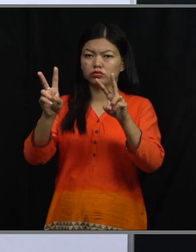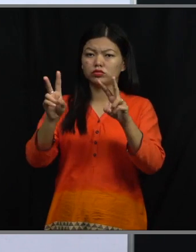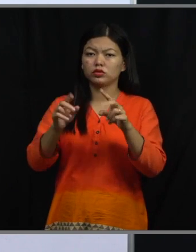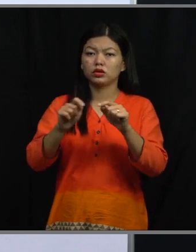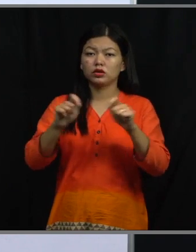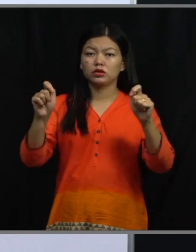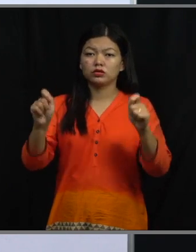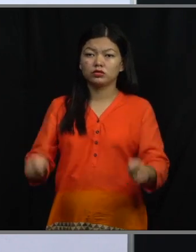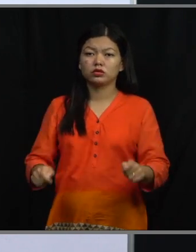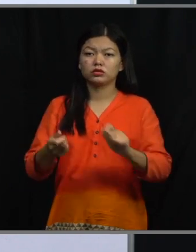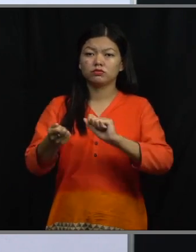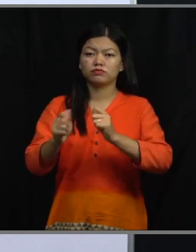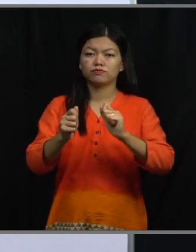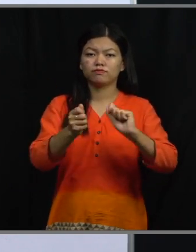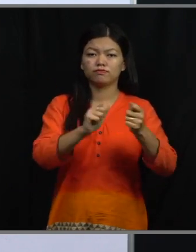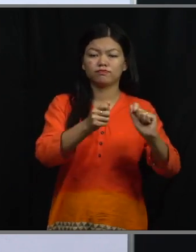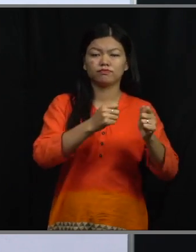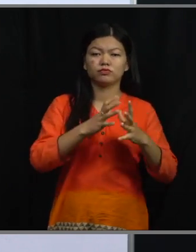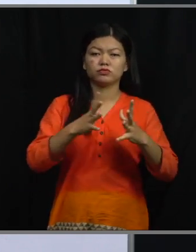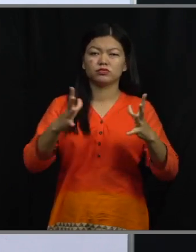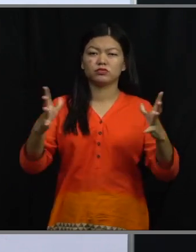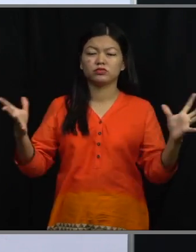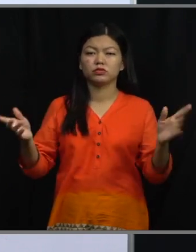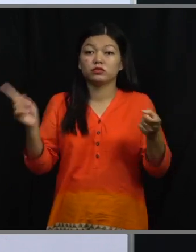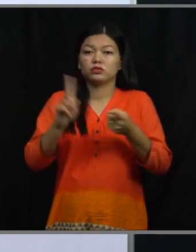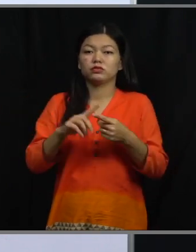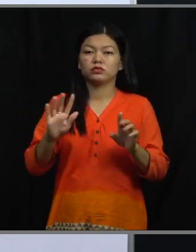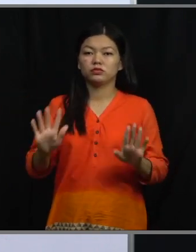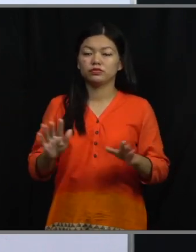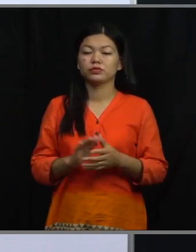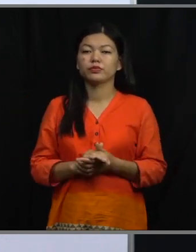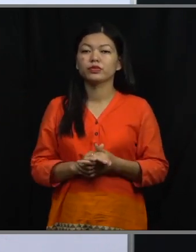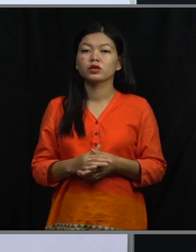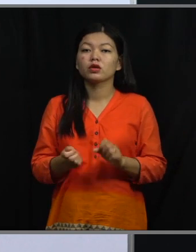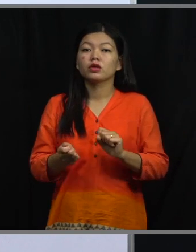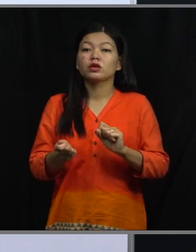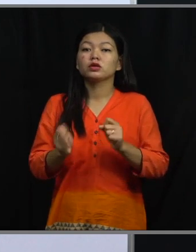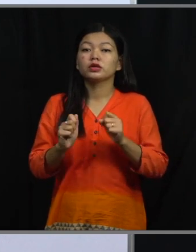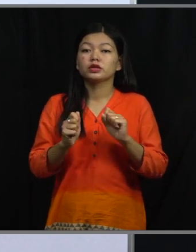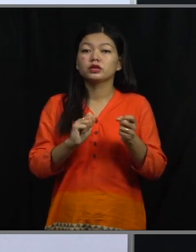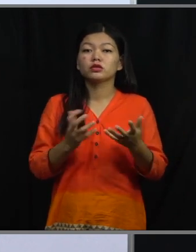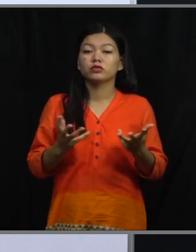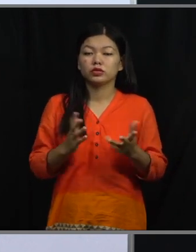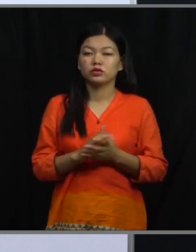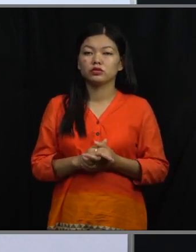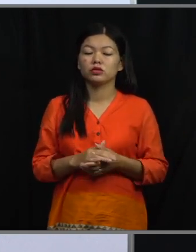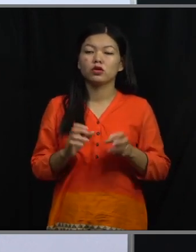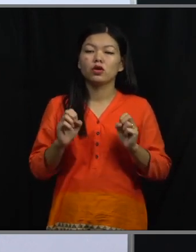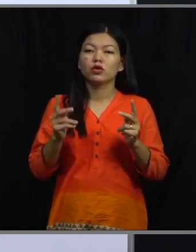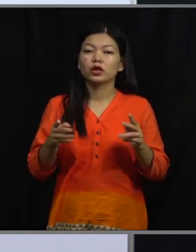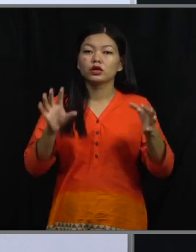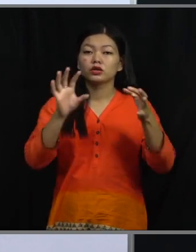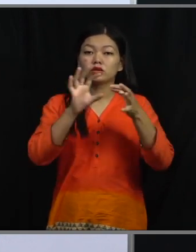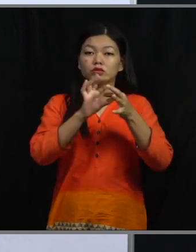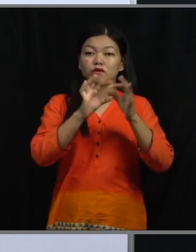changes which is taking place in the society, okay. Structural changes, maybe, you know, the joint family has been shifted to